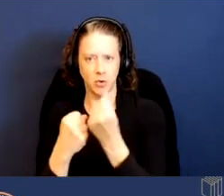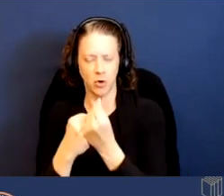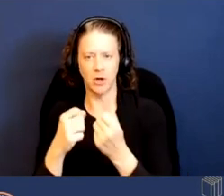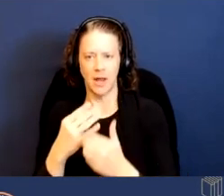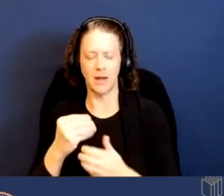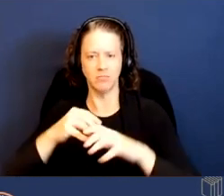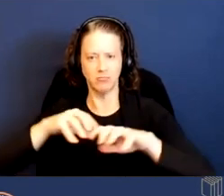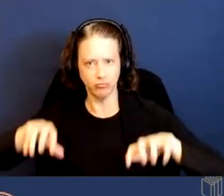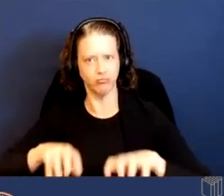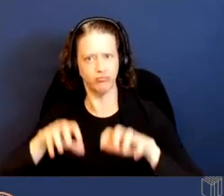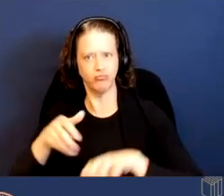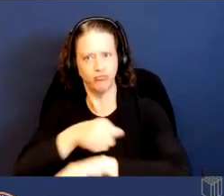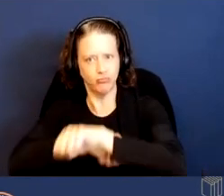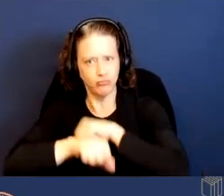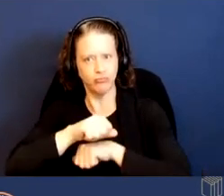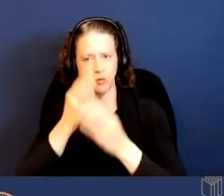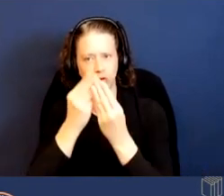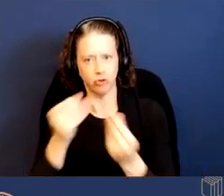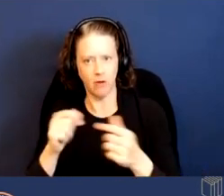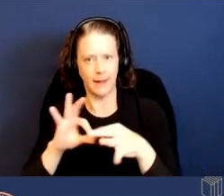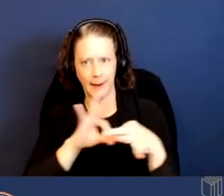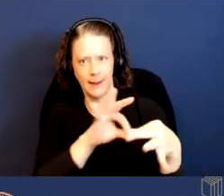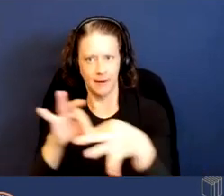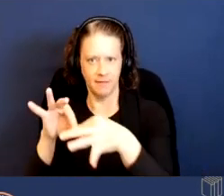think, resolve and collectively, like I said,